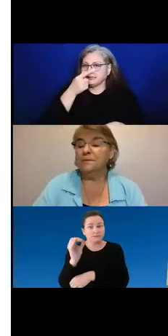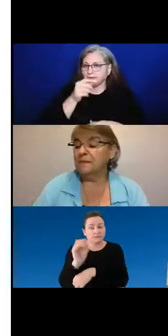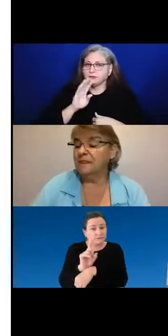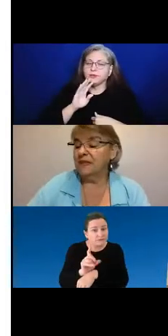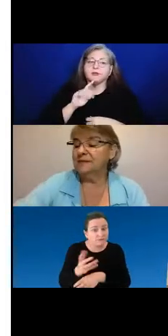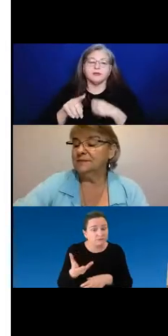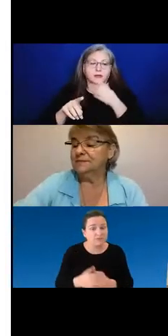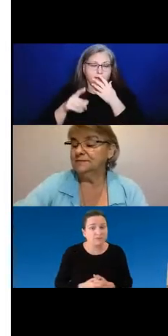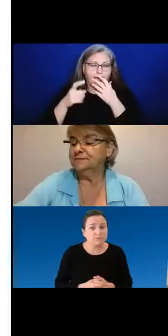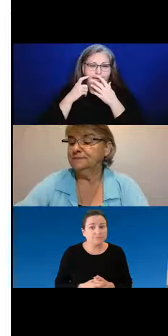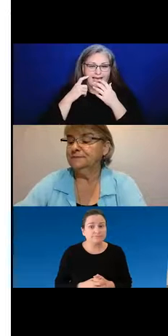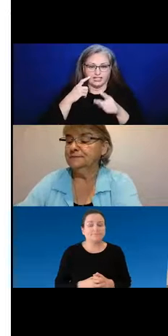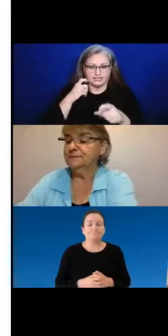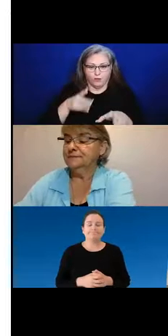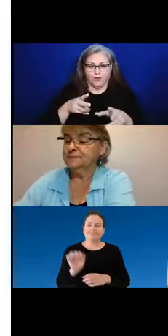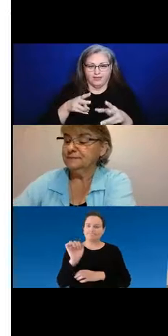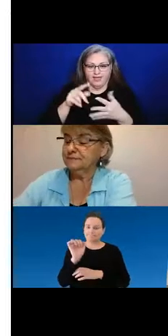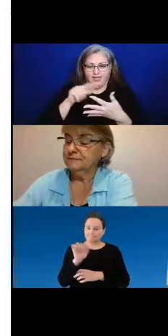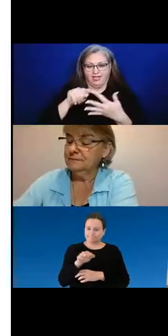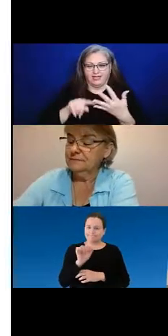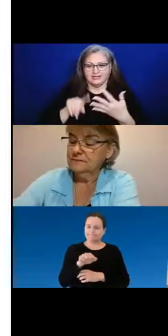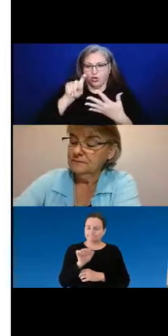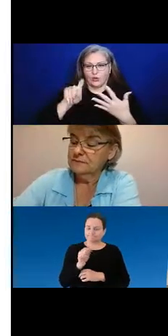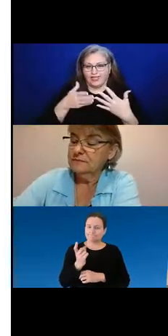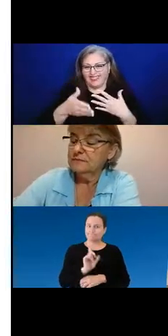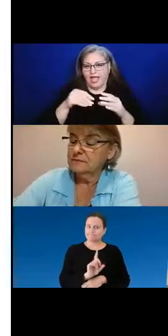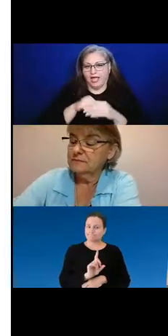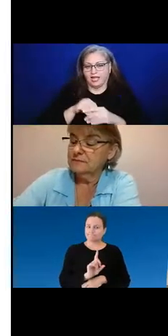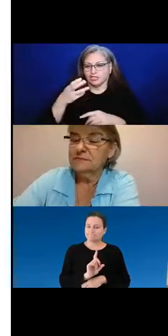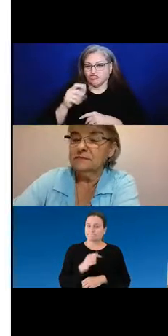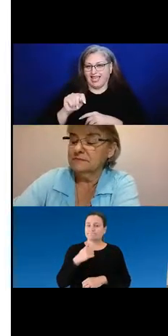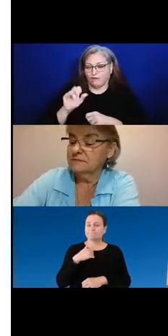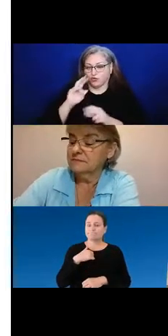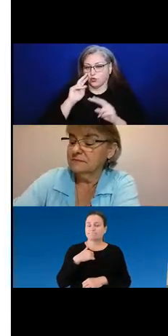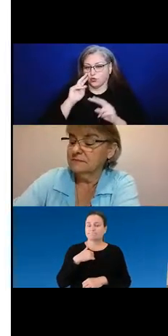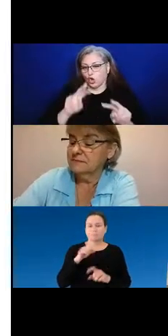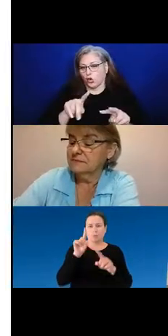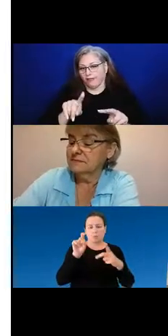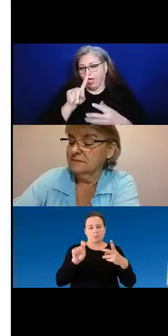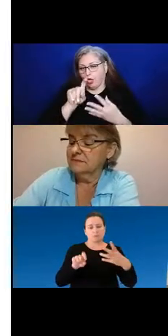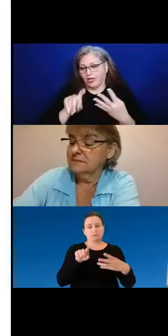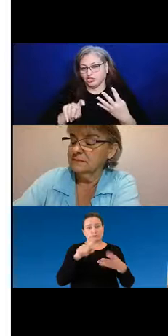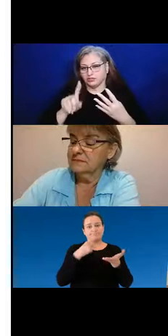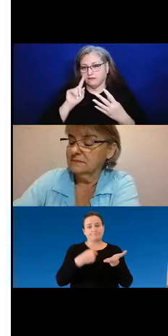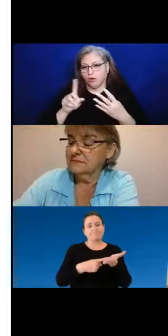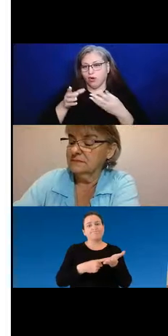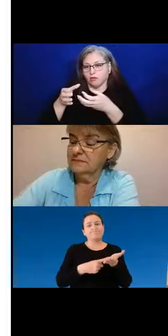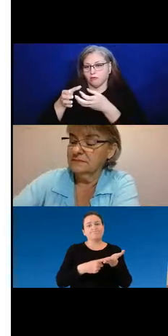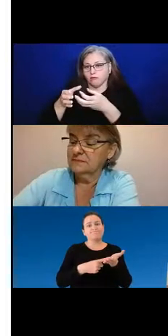shared the questions quickly on the chat. If you can see the questions for your breakout groups.